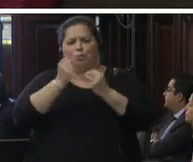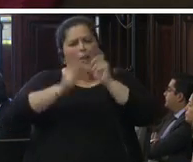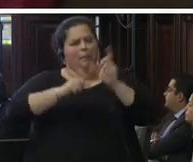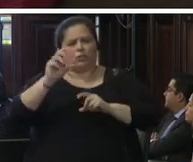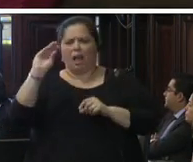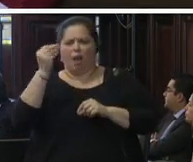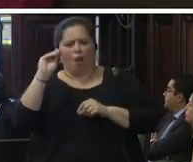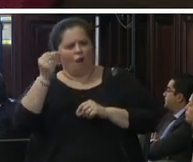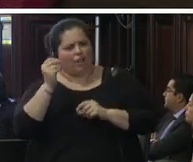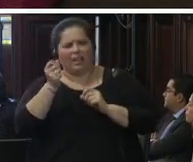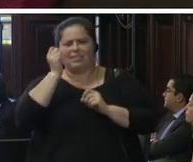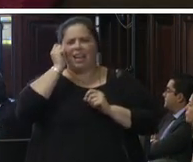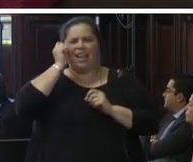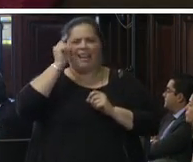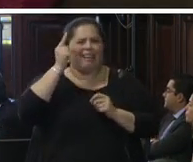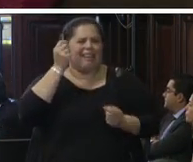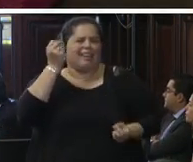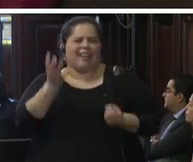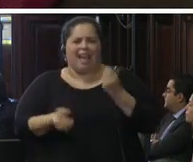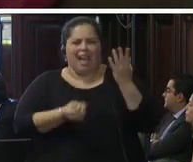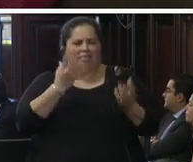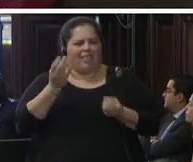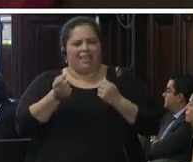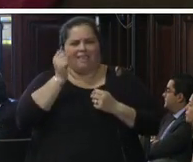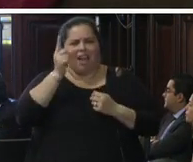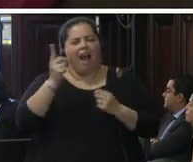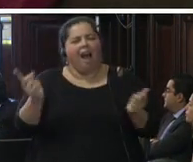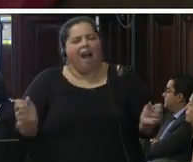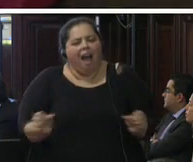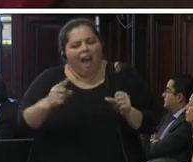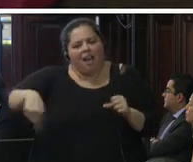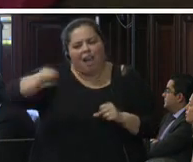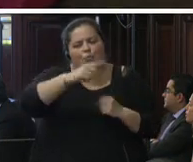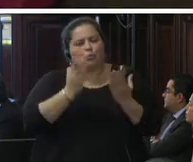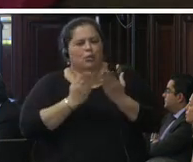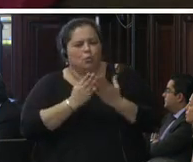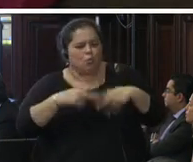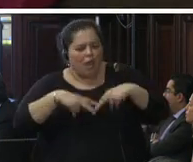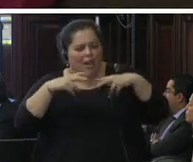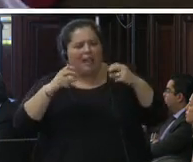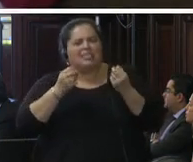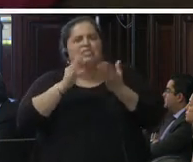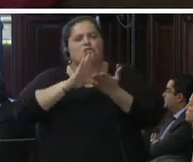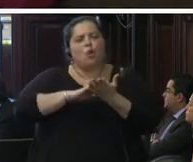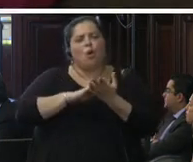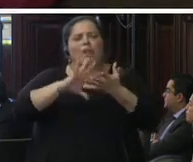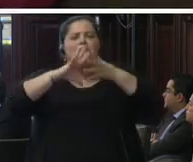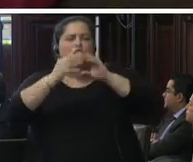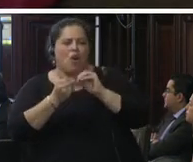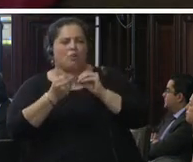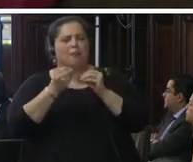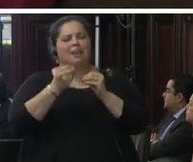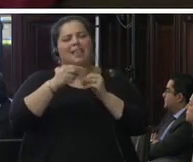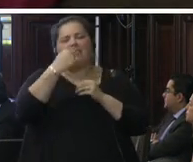do a study about alternative means of punishment not rehabilitation punishment